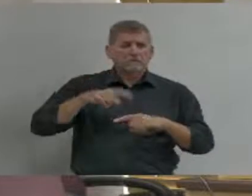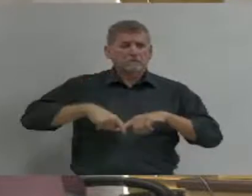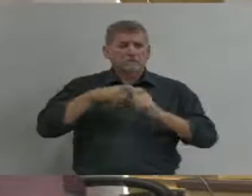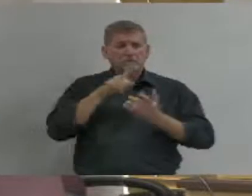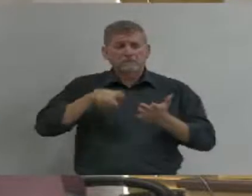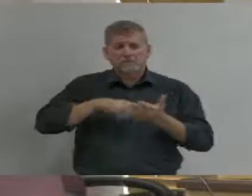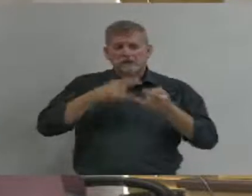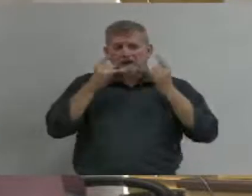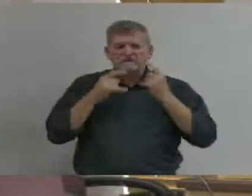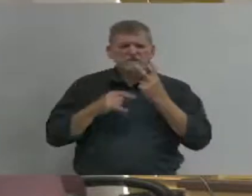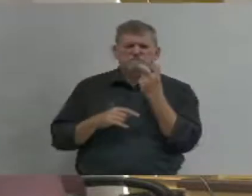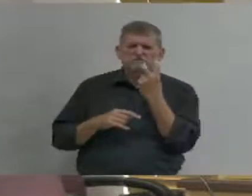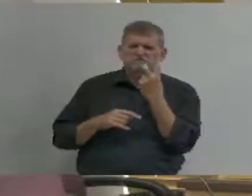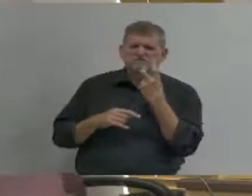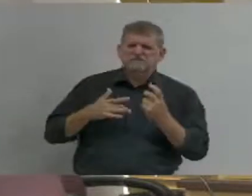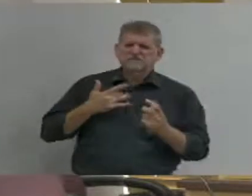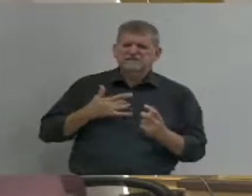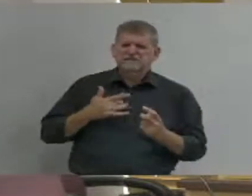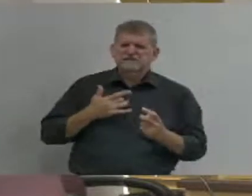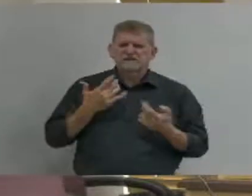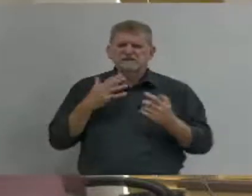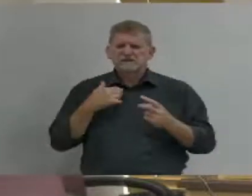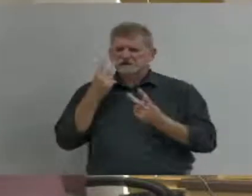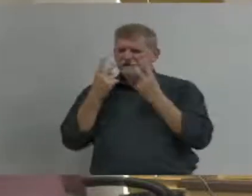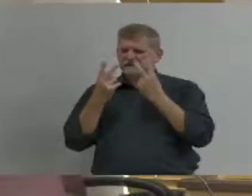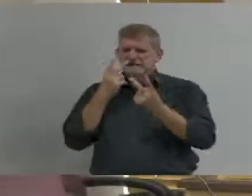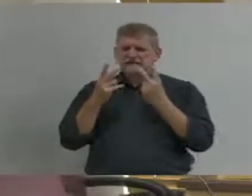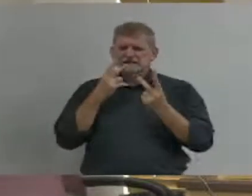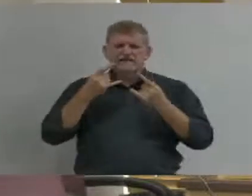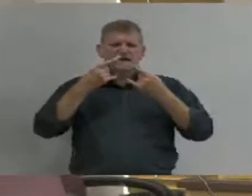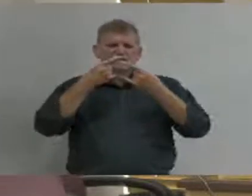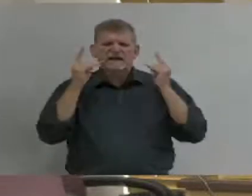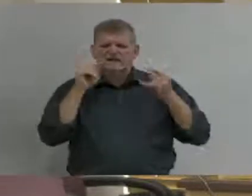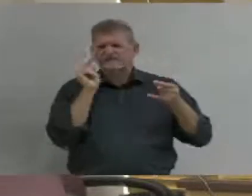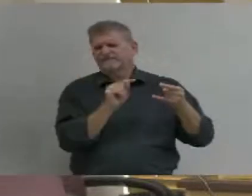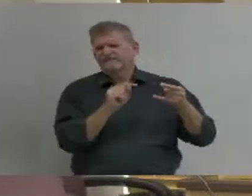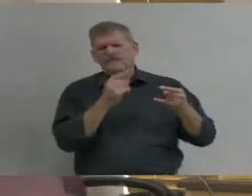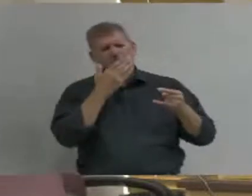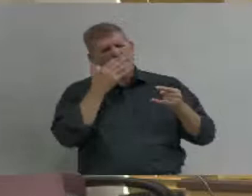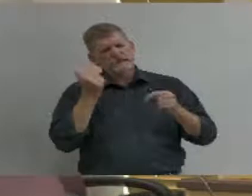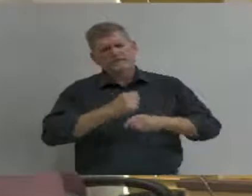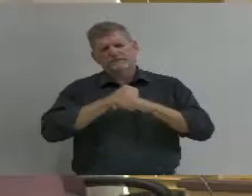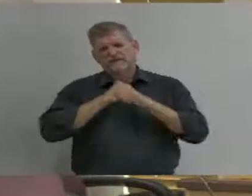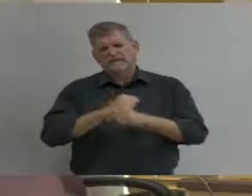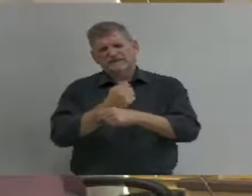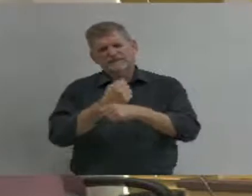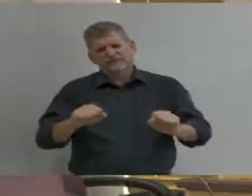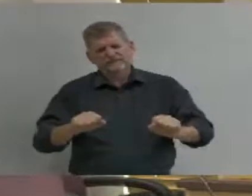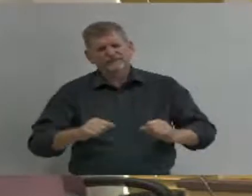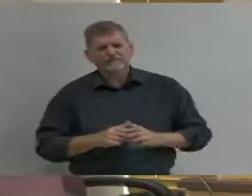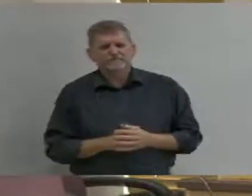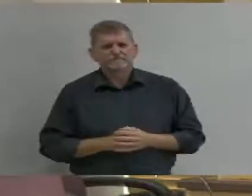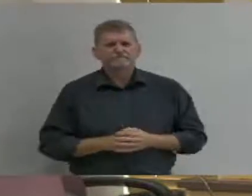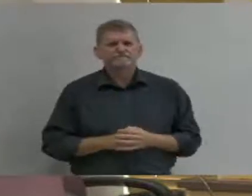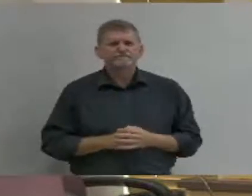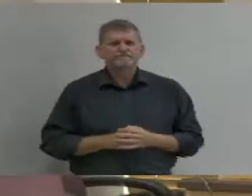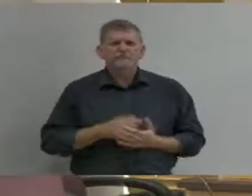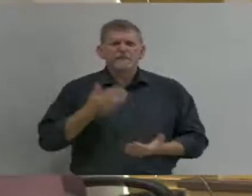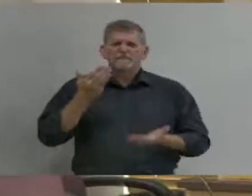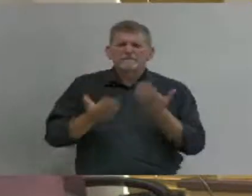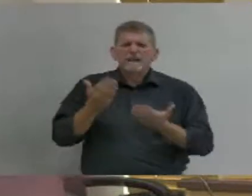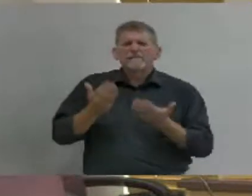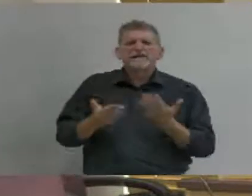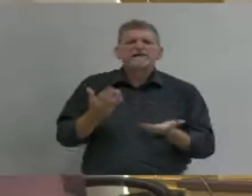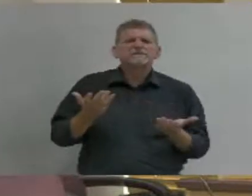have benefits, and I would not anticipate that. You may see some changes today to some of the restrictions, but I don't think that you will see